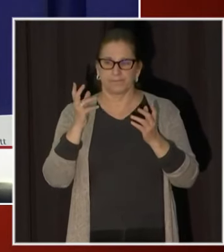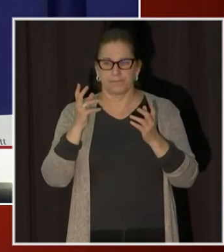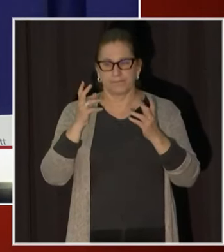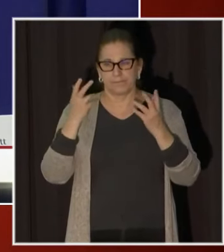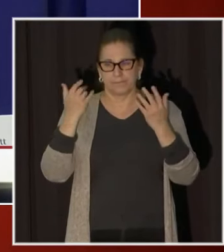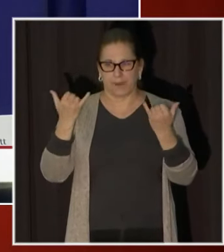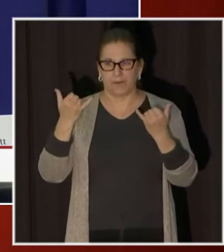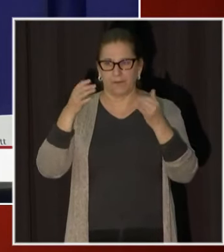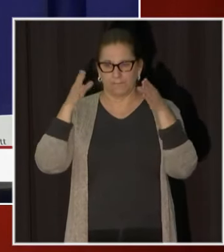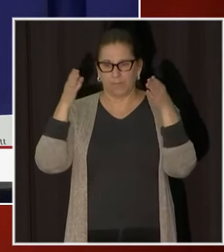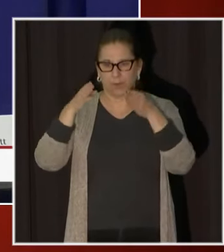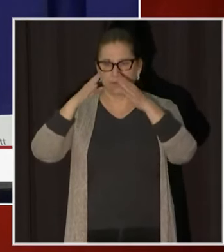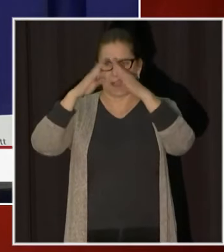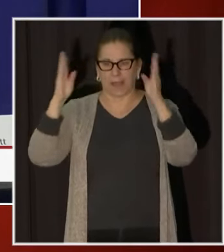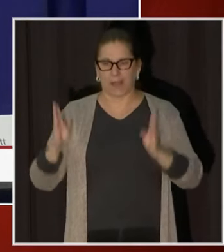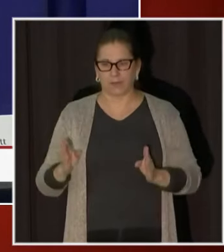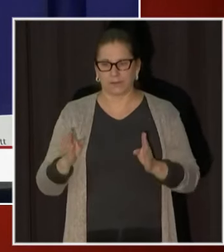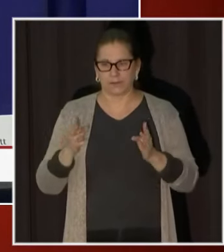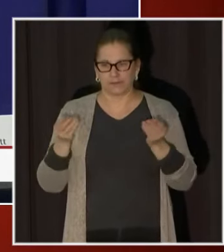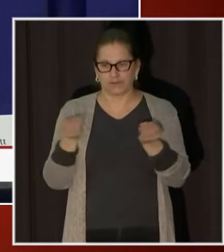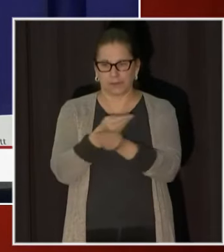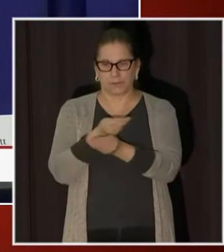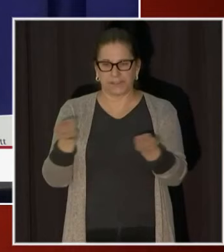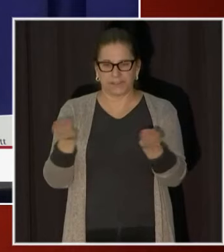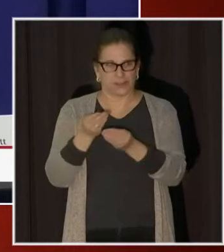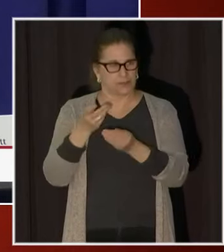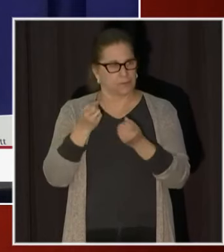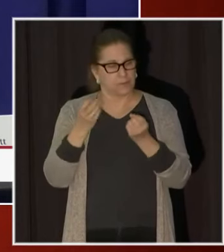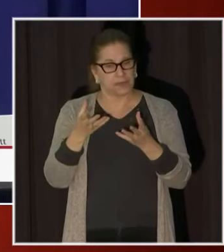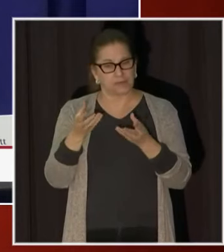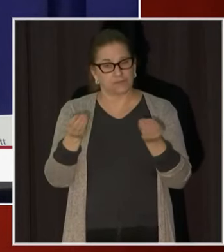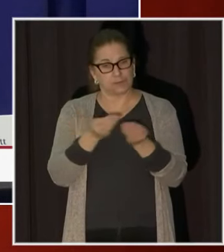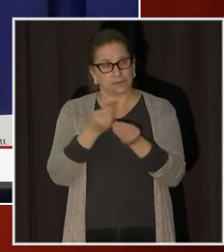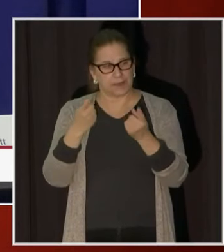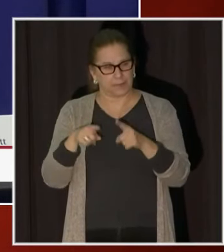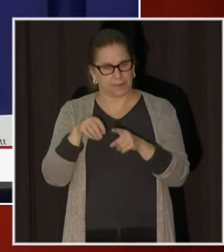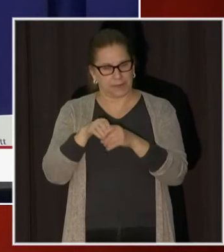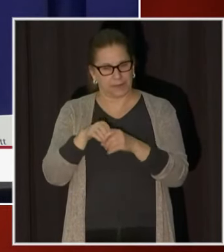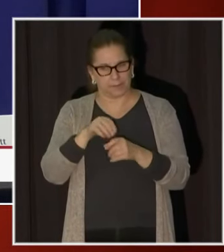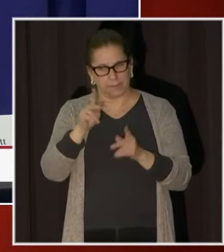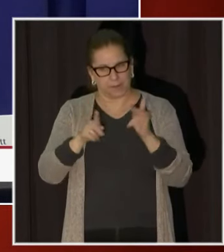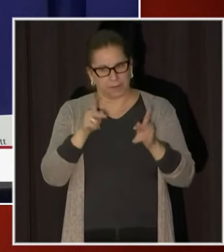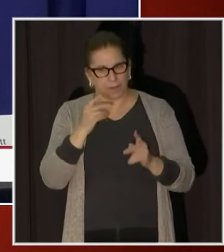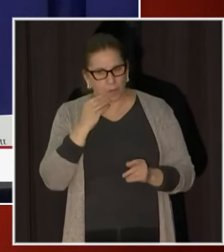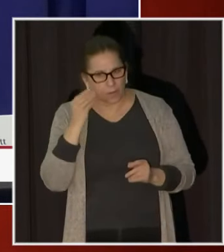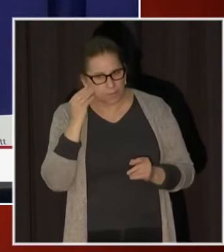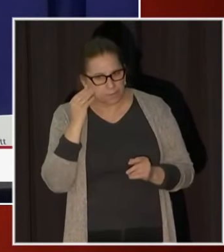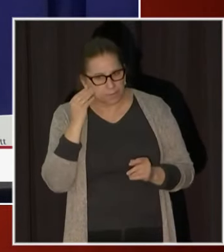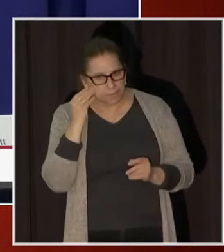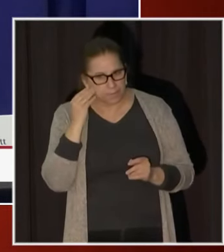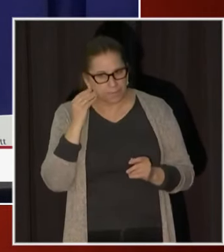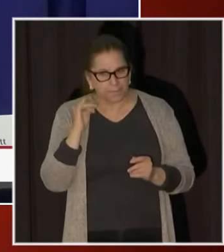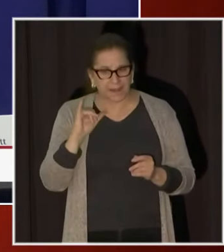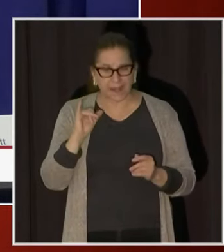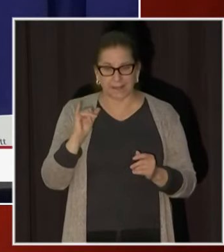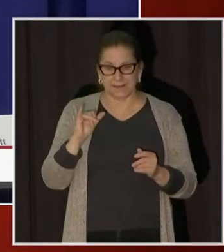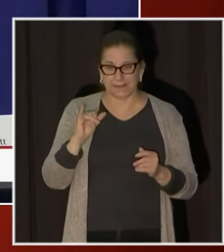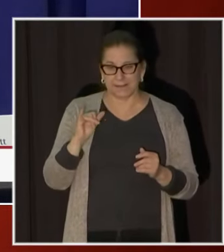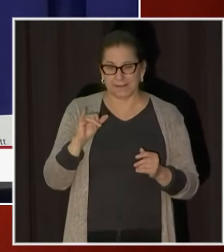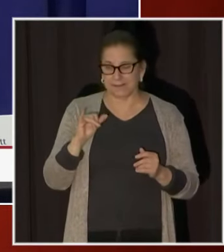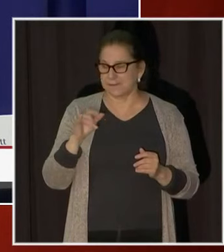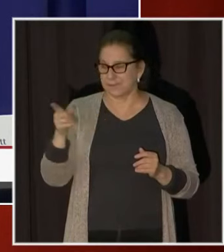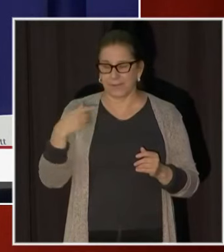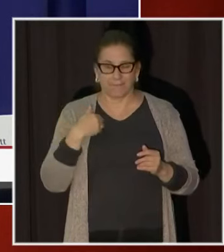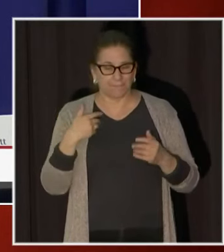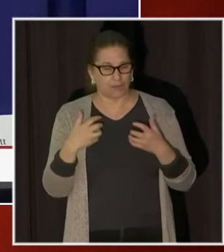a contributing factor. So is household transmission like if you have a roommate or